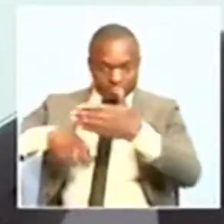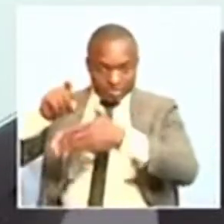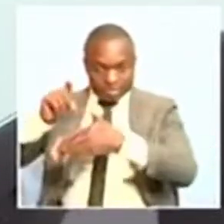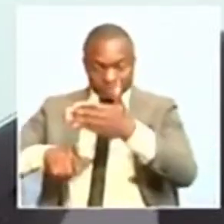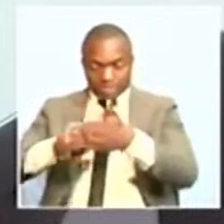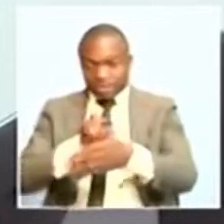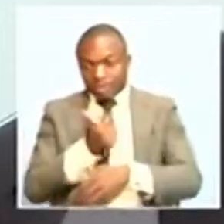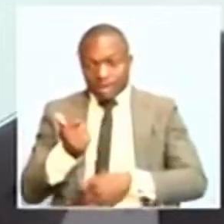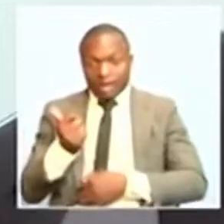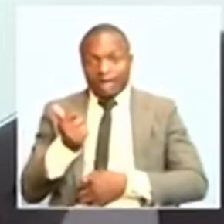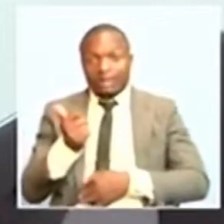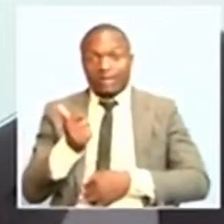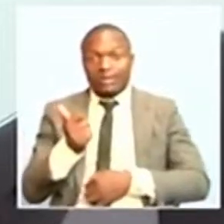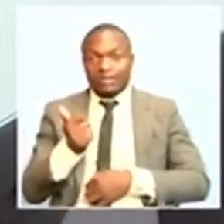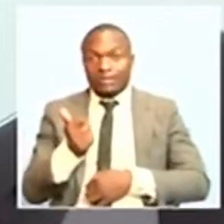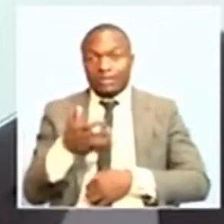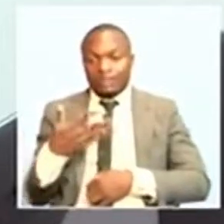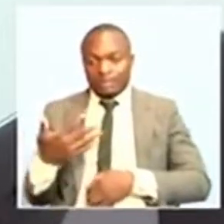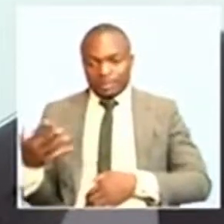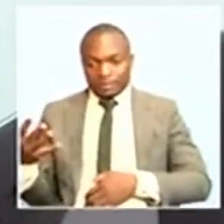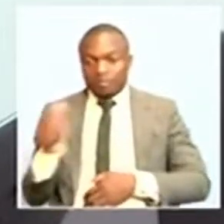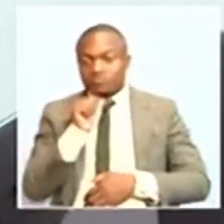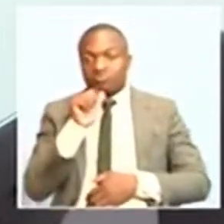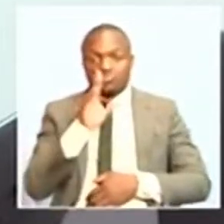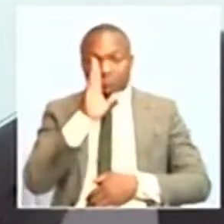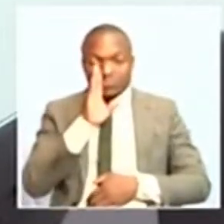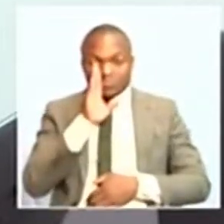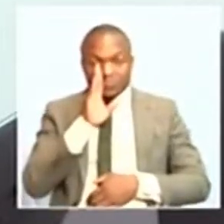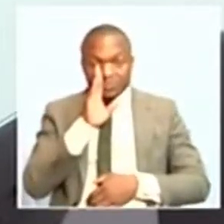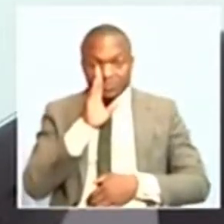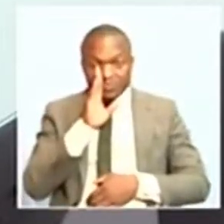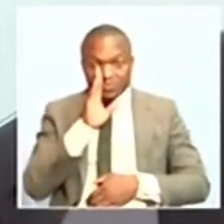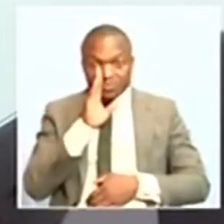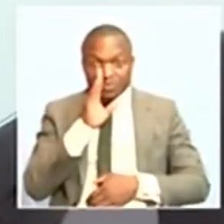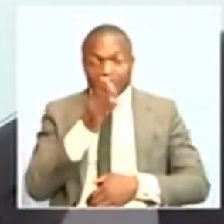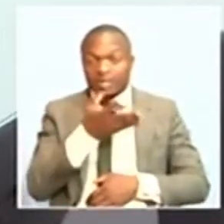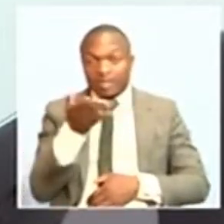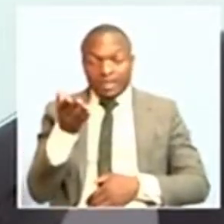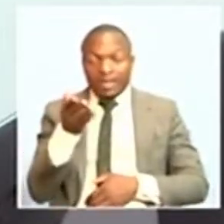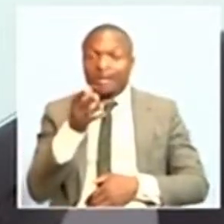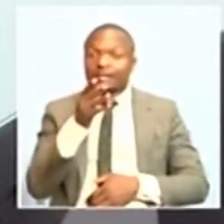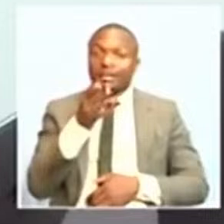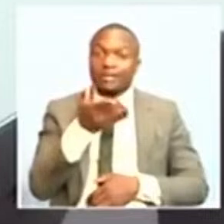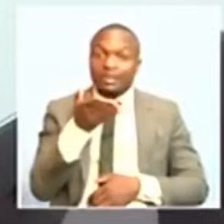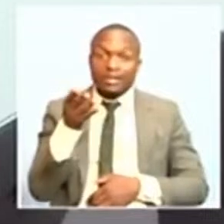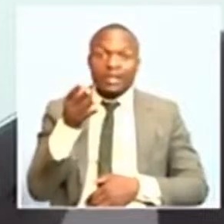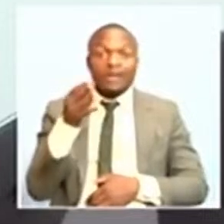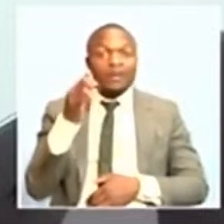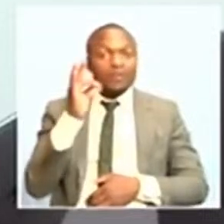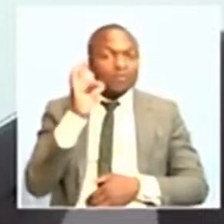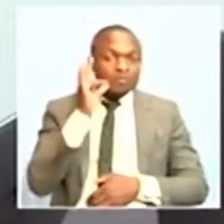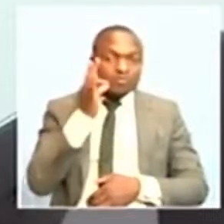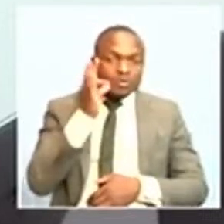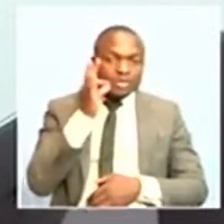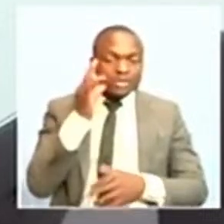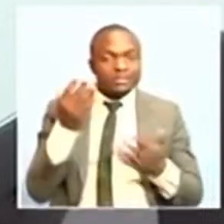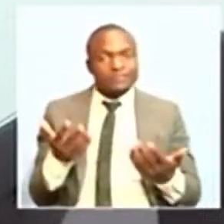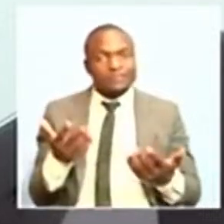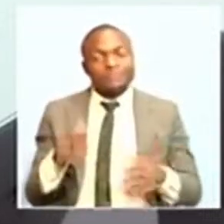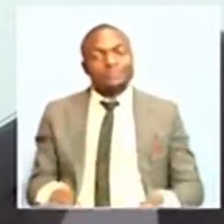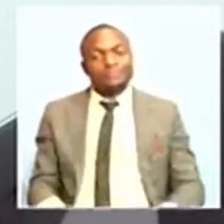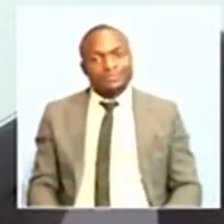non-alcoholic beverages. Currently, fruit juices, which is a class of non-alcoholic